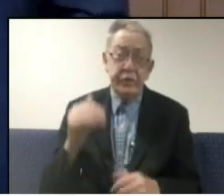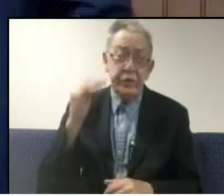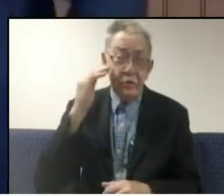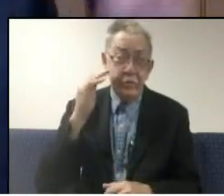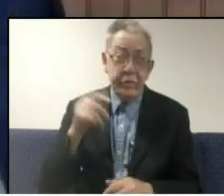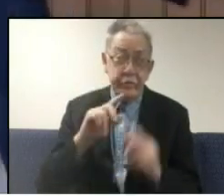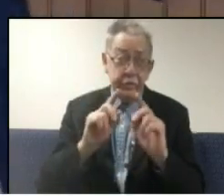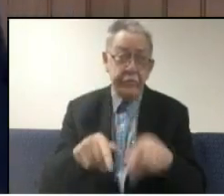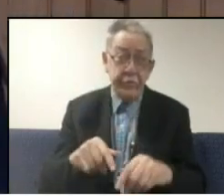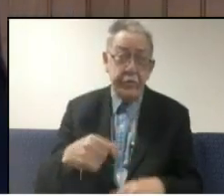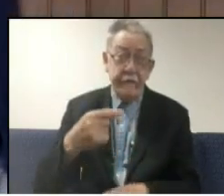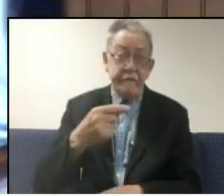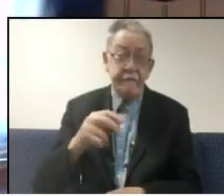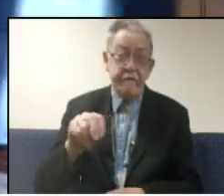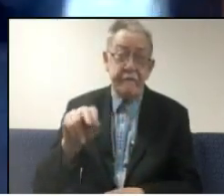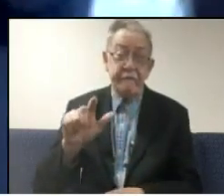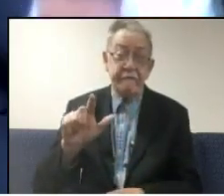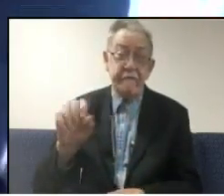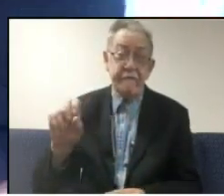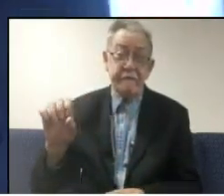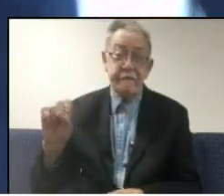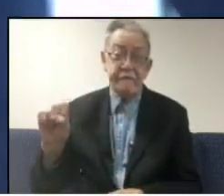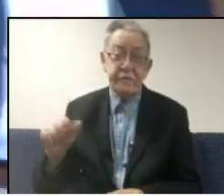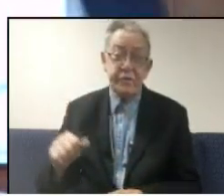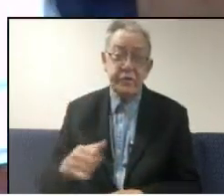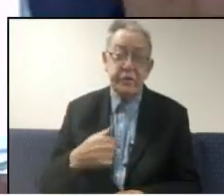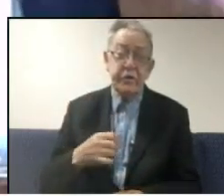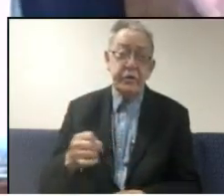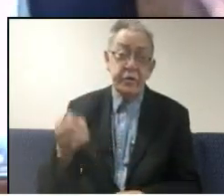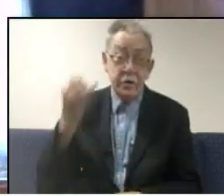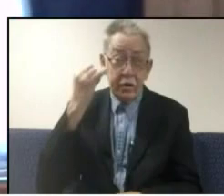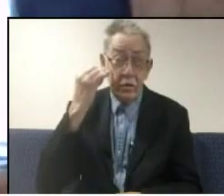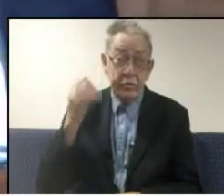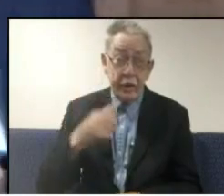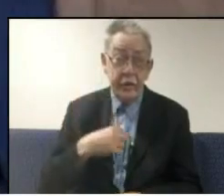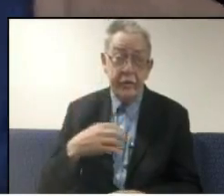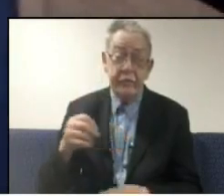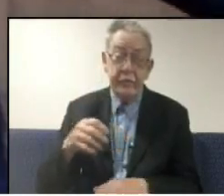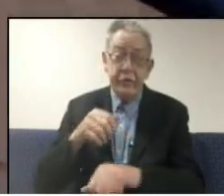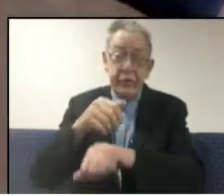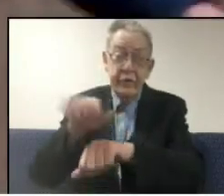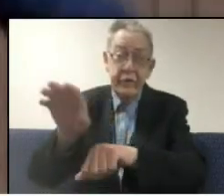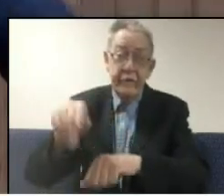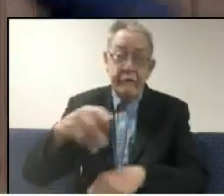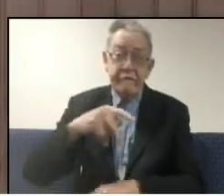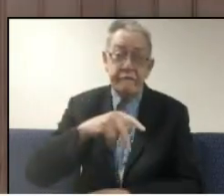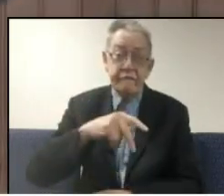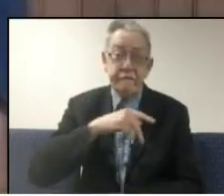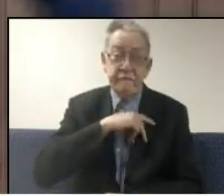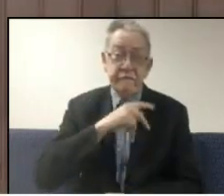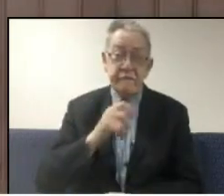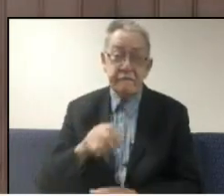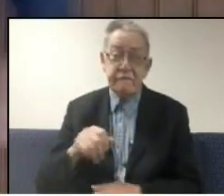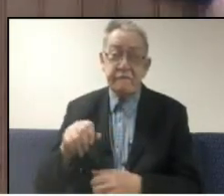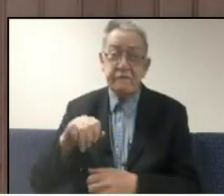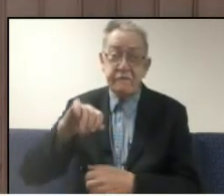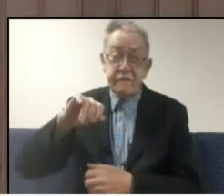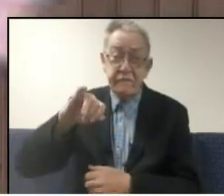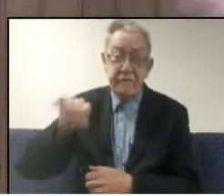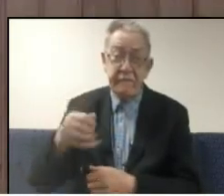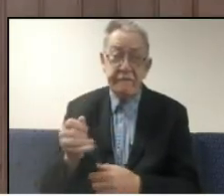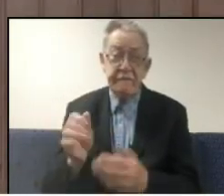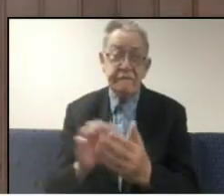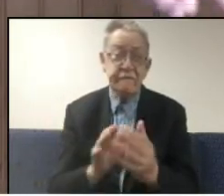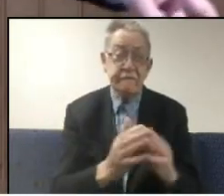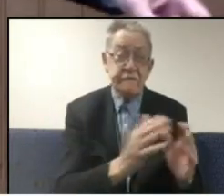to the Gentiles. You thought that if I'm choosing, I'm going to send Paul to Jerusalem to convert all the rest of the